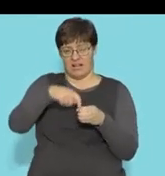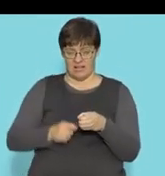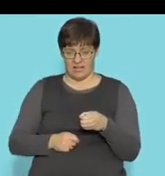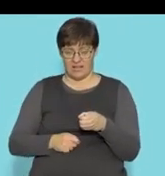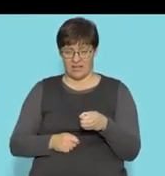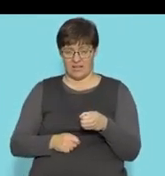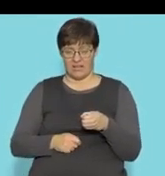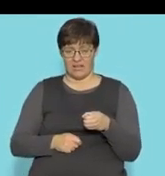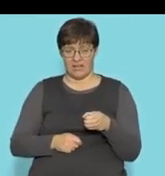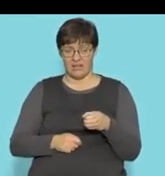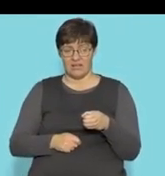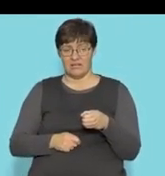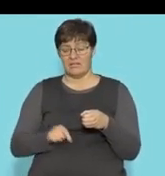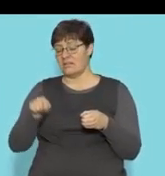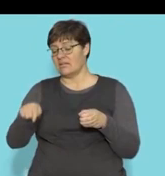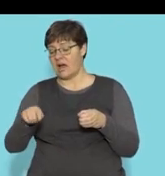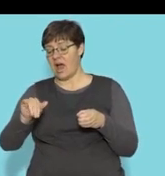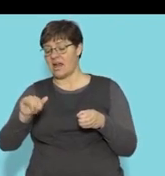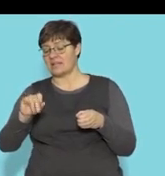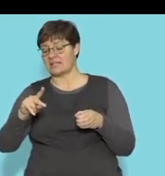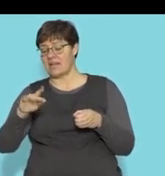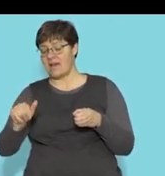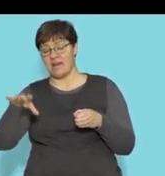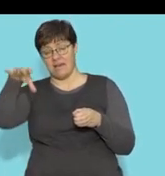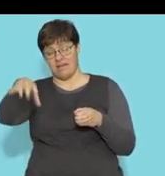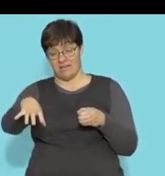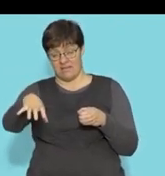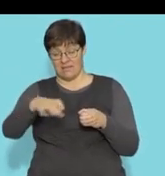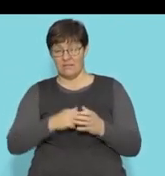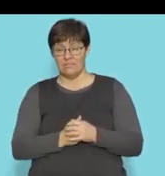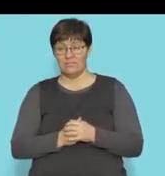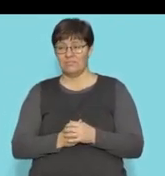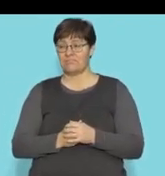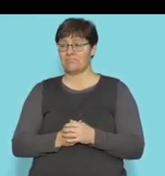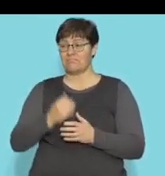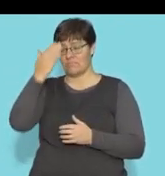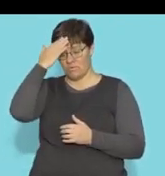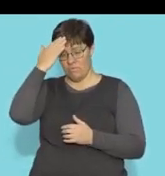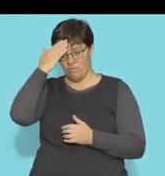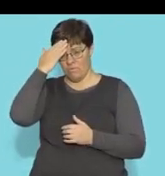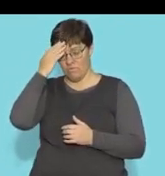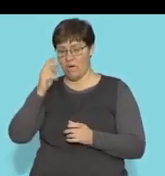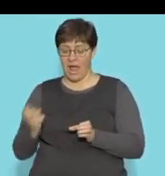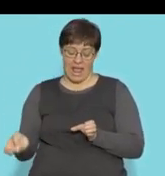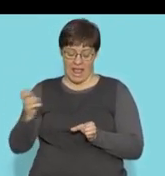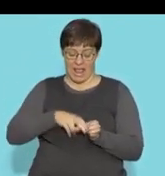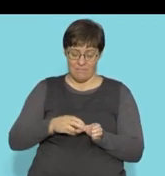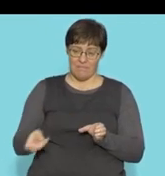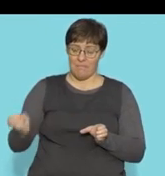the mainland of Alaska. And we know, therefore, that we could not